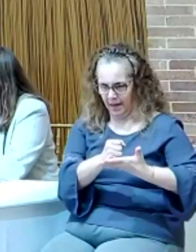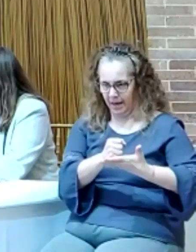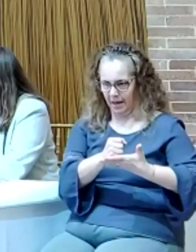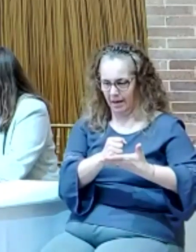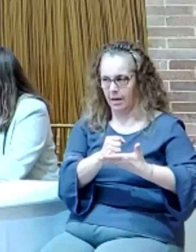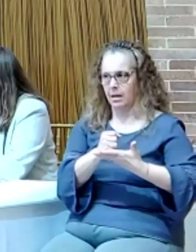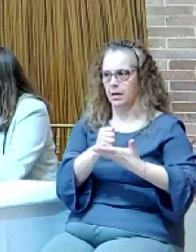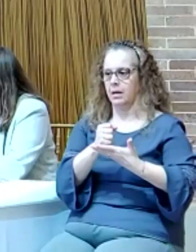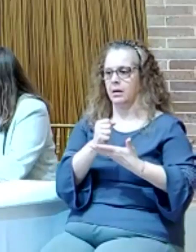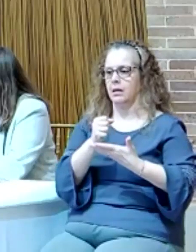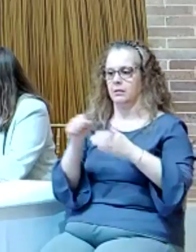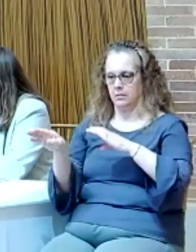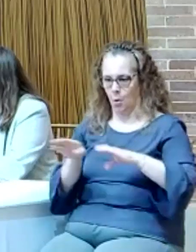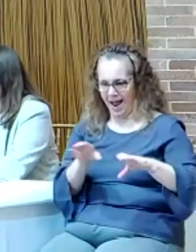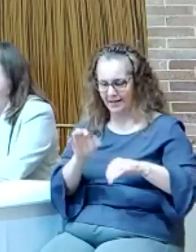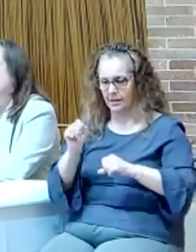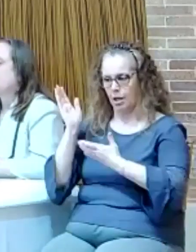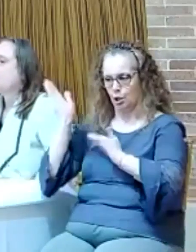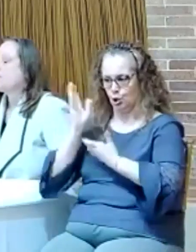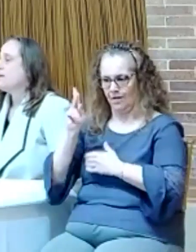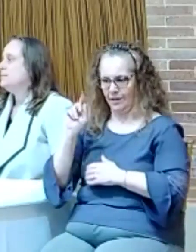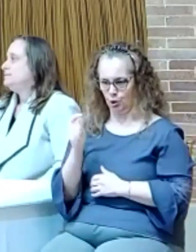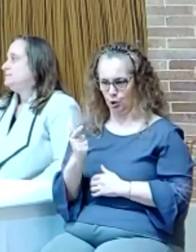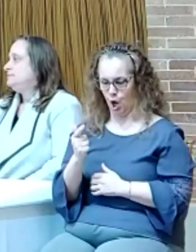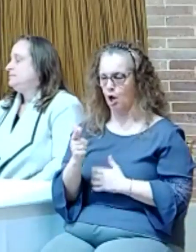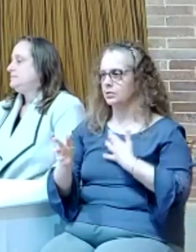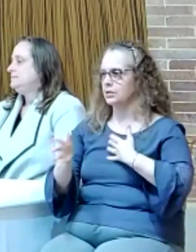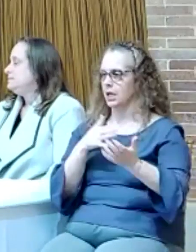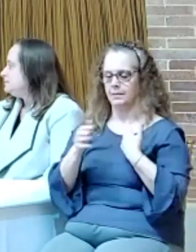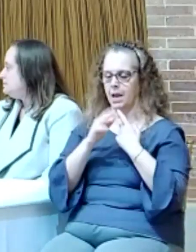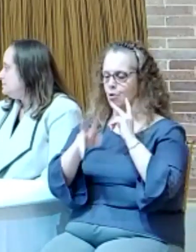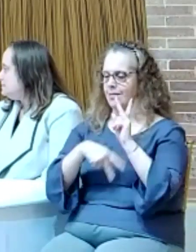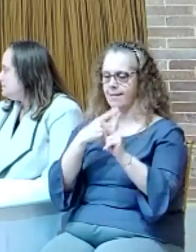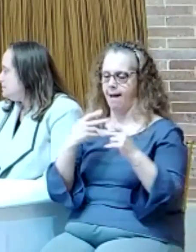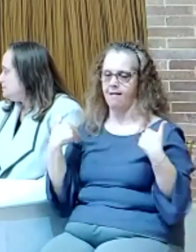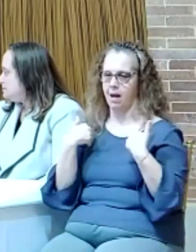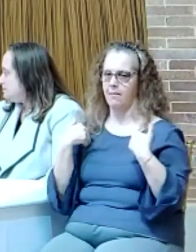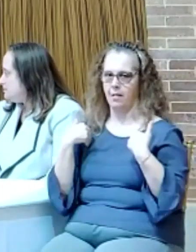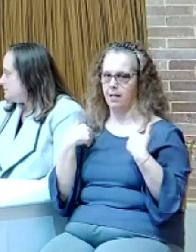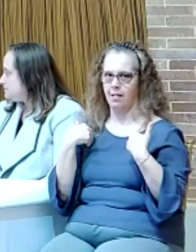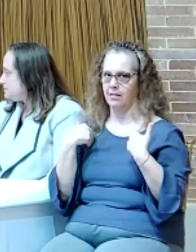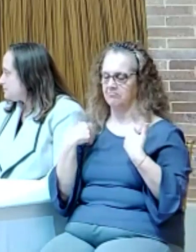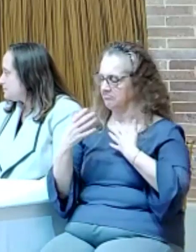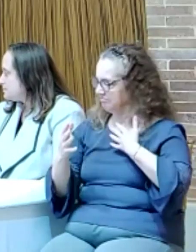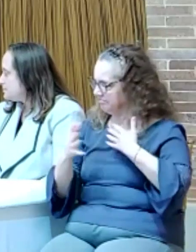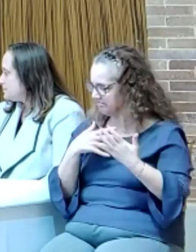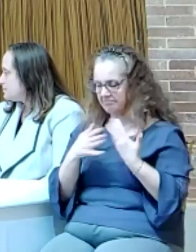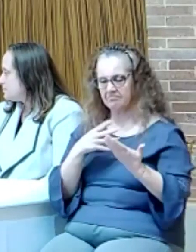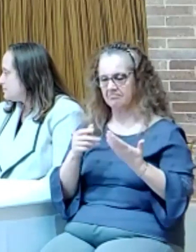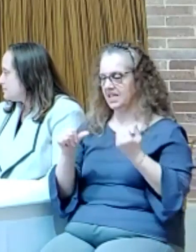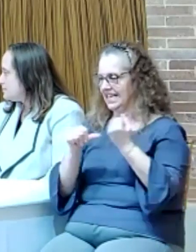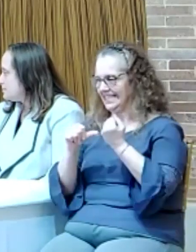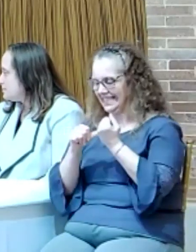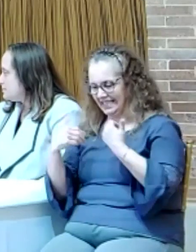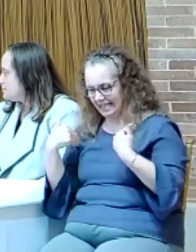disability related symptoms pertaining a person that's the animal that will be regarded as an assistance animal